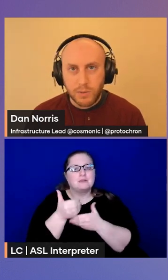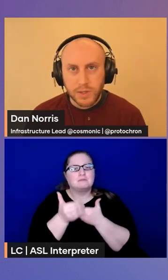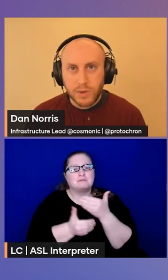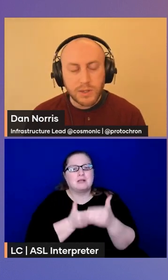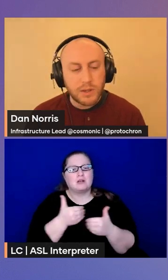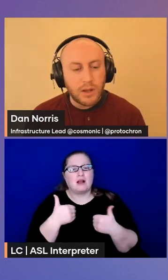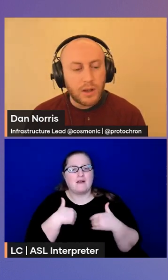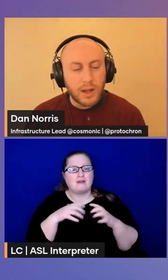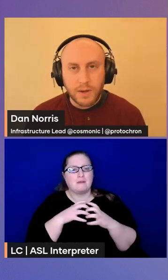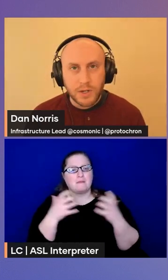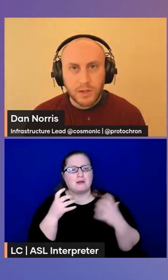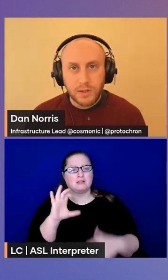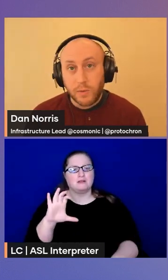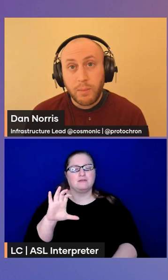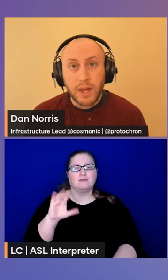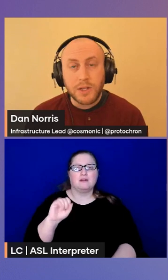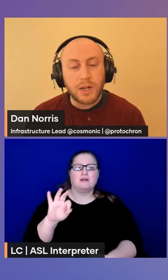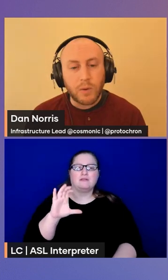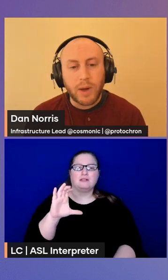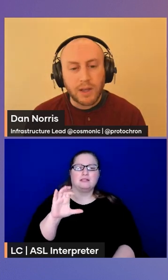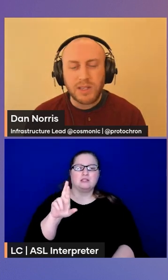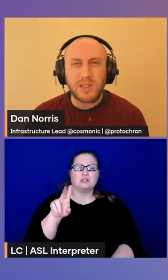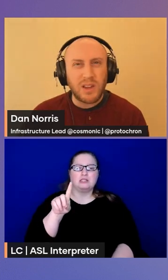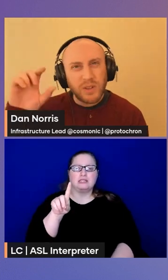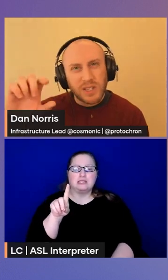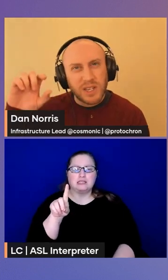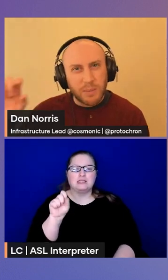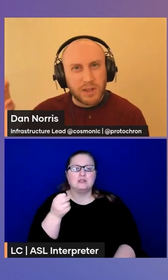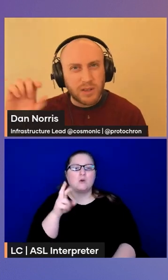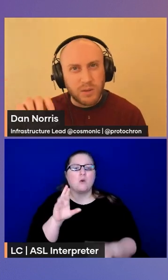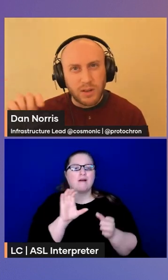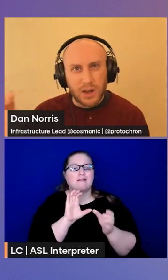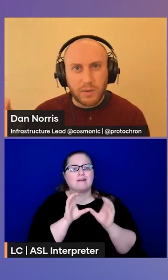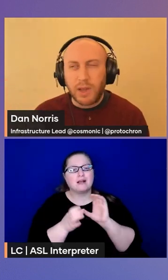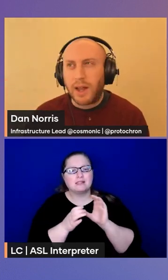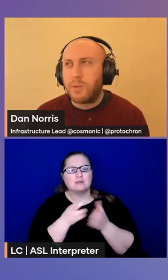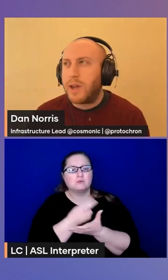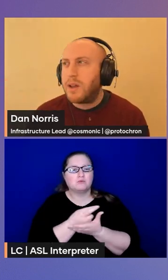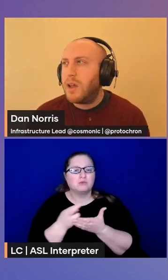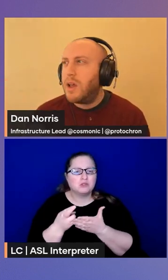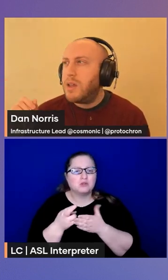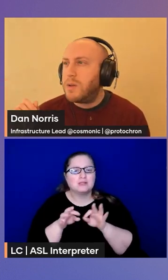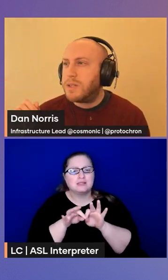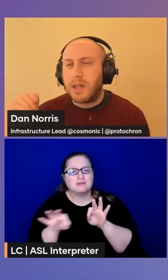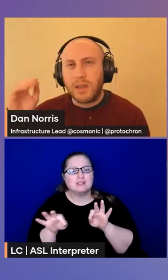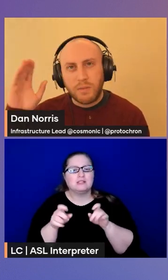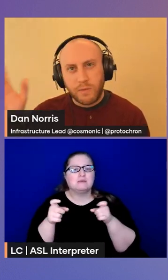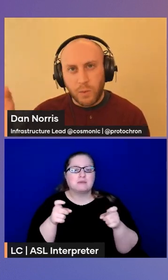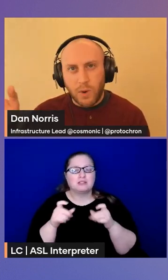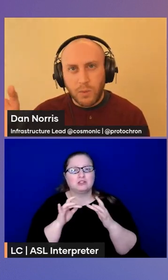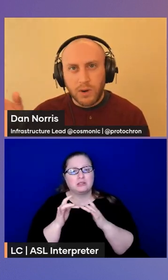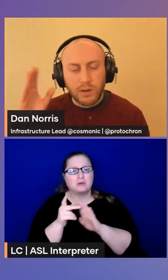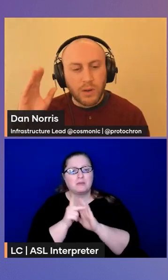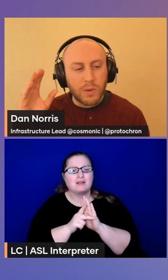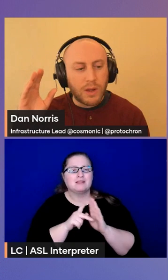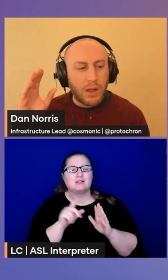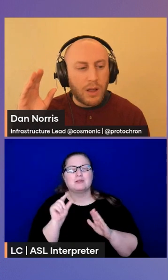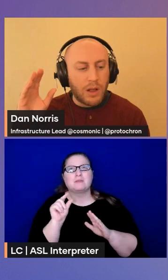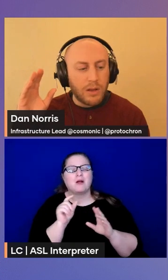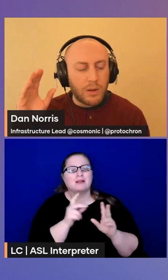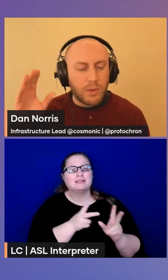custom resource definitions, for managing network policies. They have little snippets that you can kind of apply, right? You can say that for one